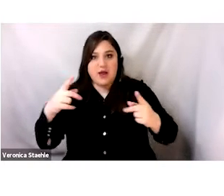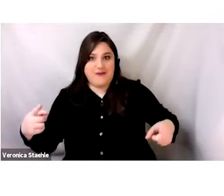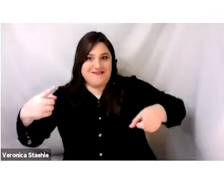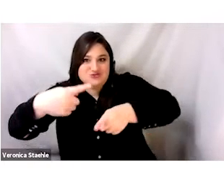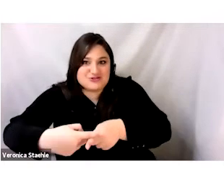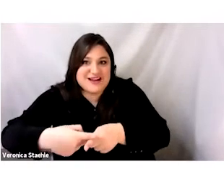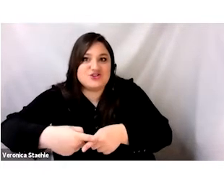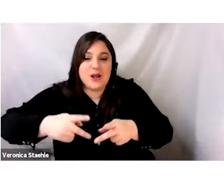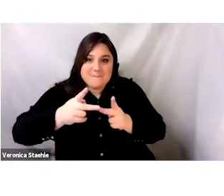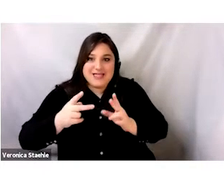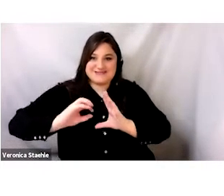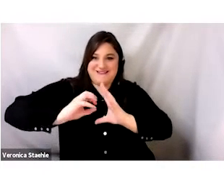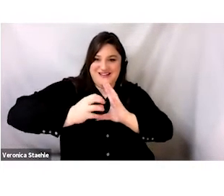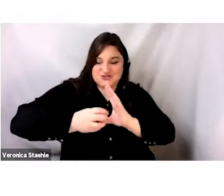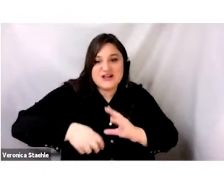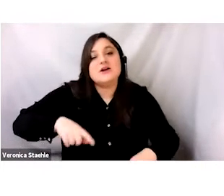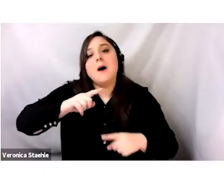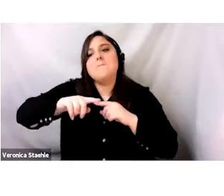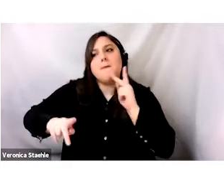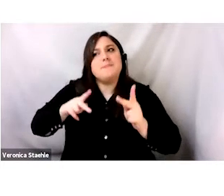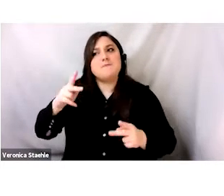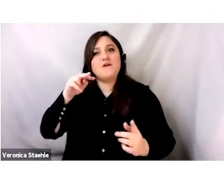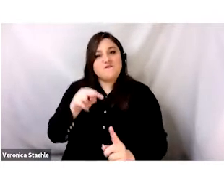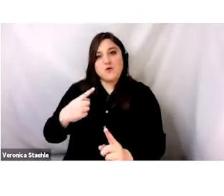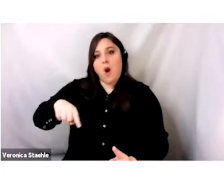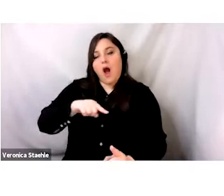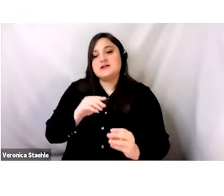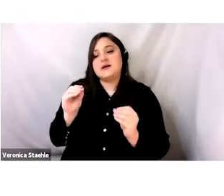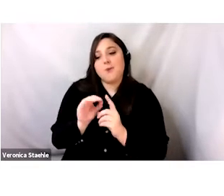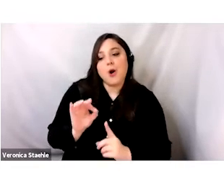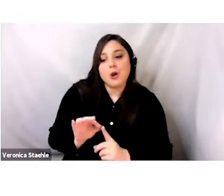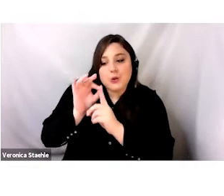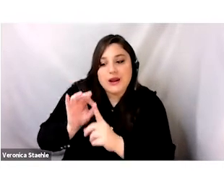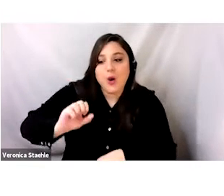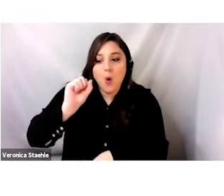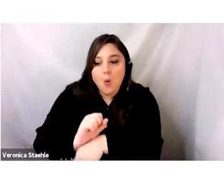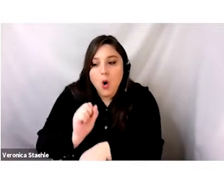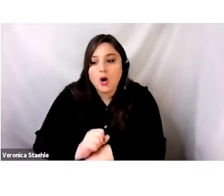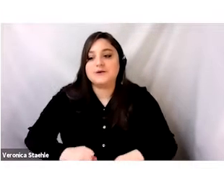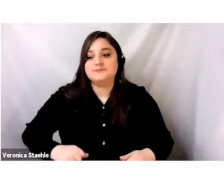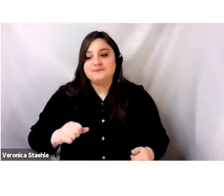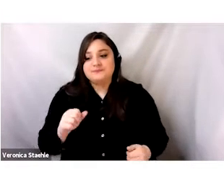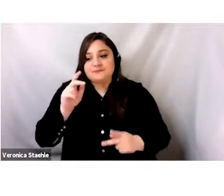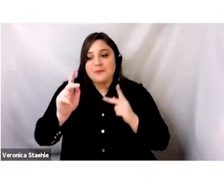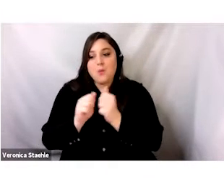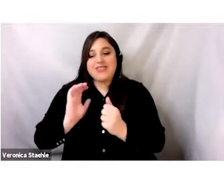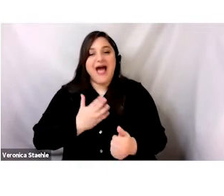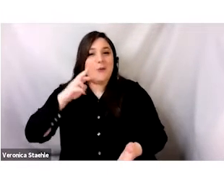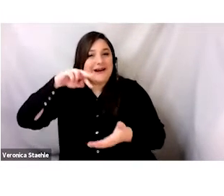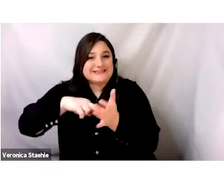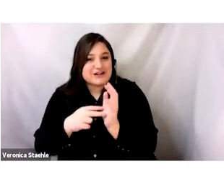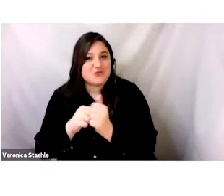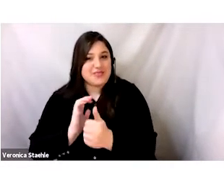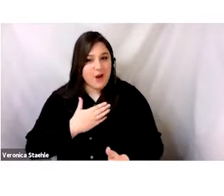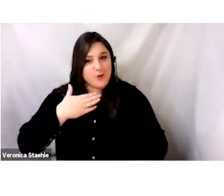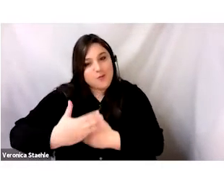unique because of the different actors we bring into the space, because the intentionality of our process, and also because we don't believe